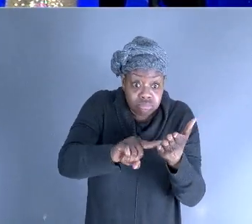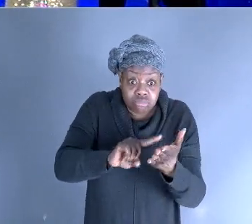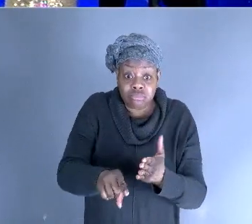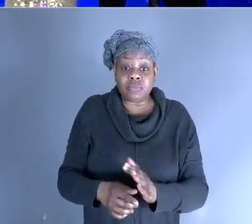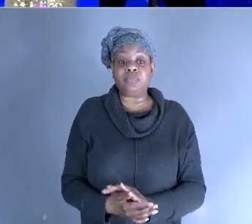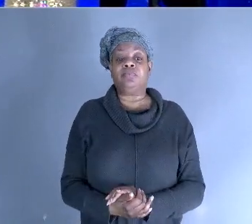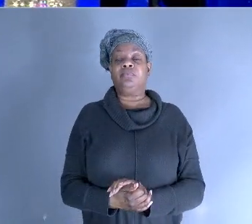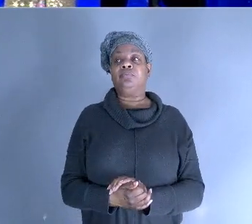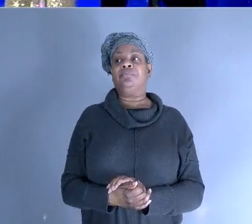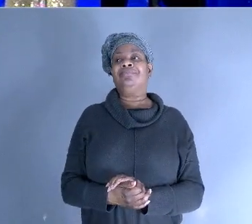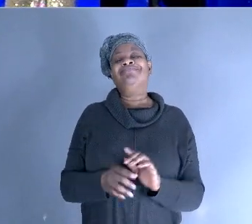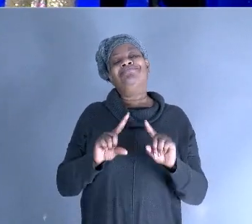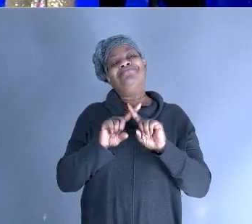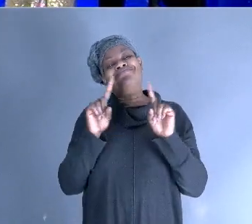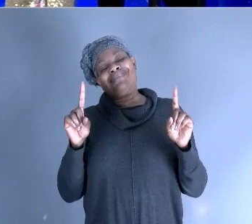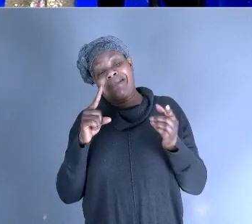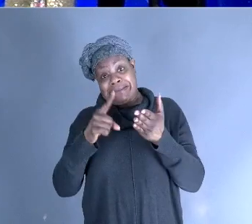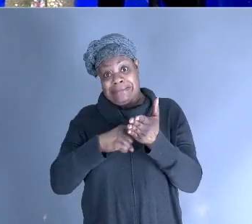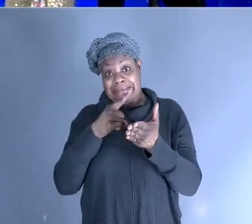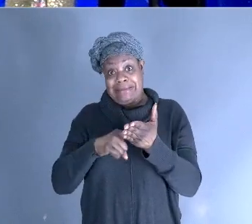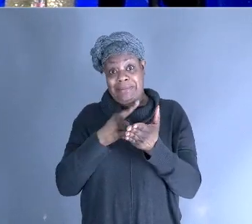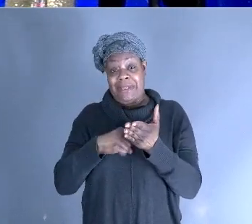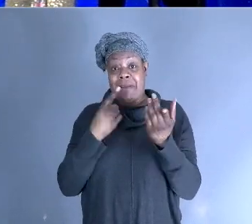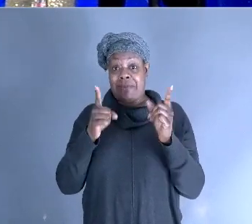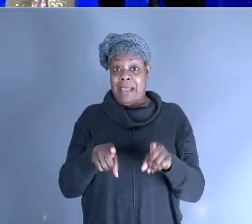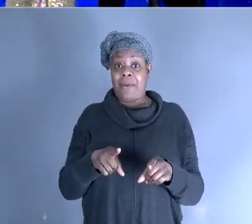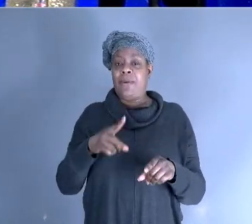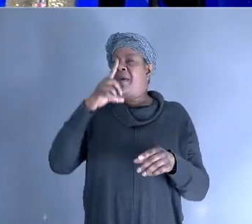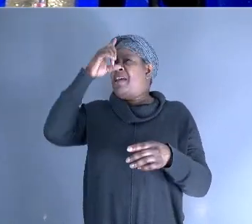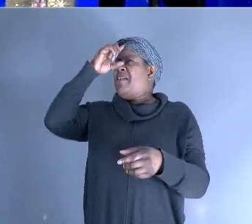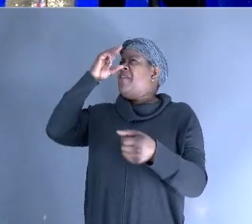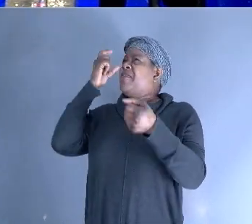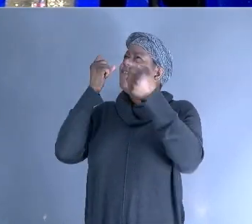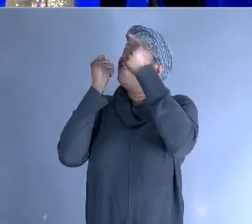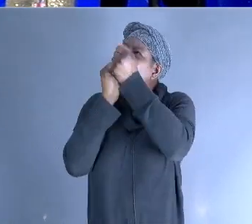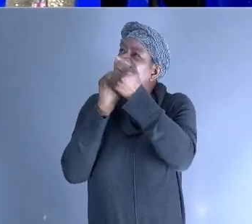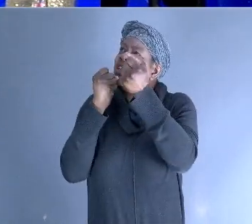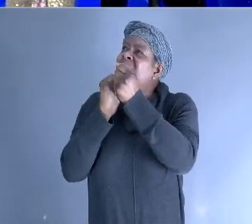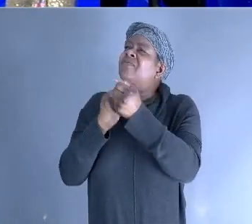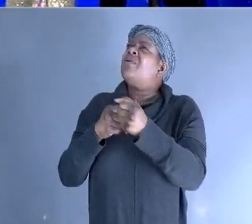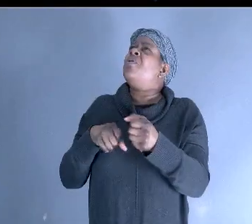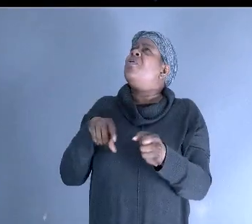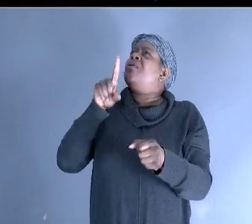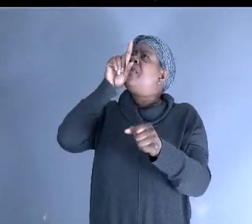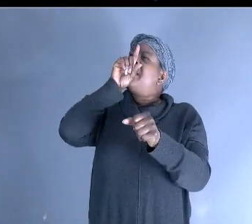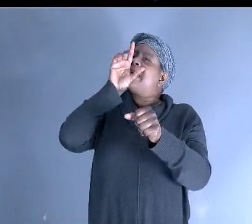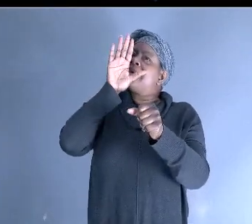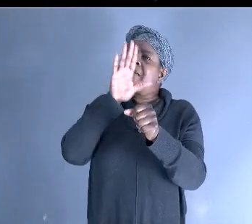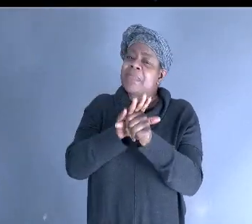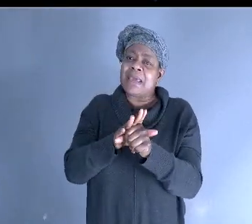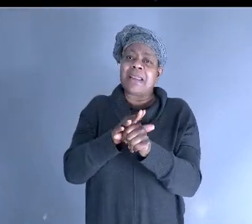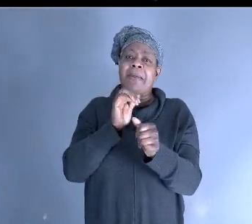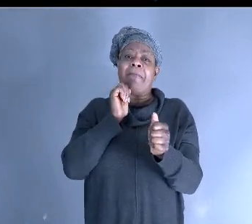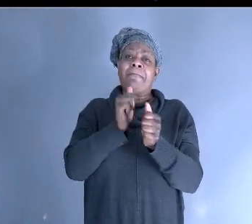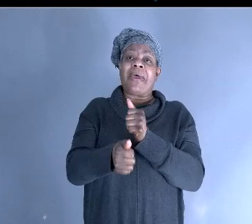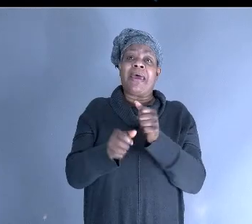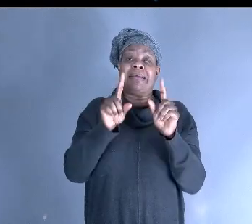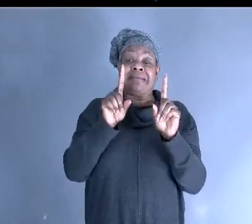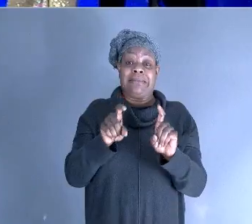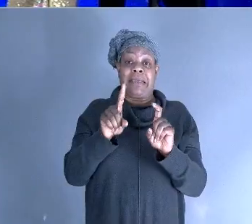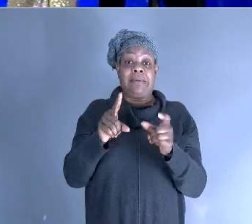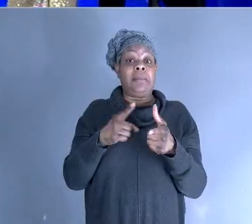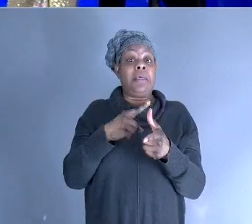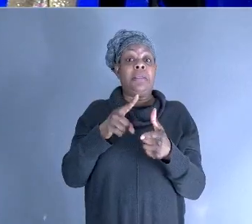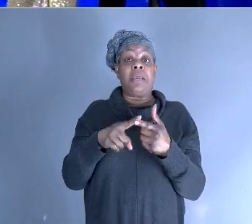But you know that sometimes you can be faithful, you can be committed, and you can pass the test, but then sometimes you can